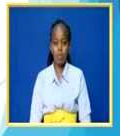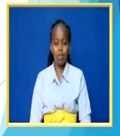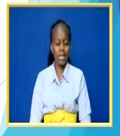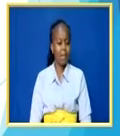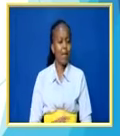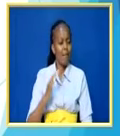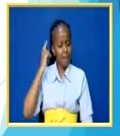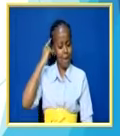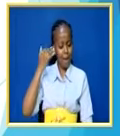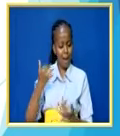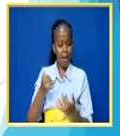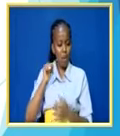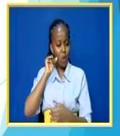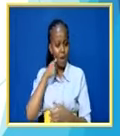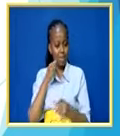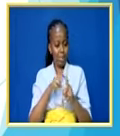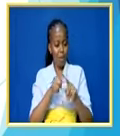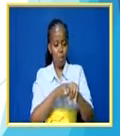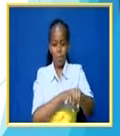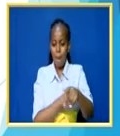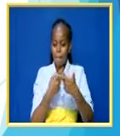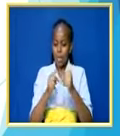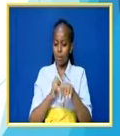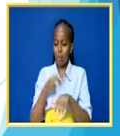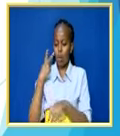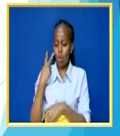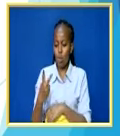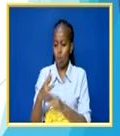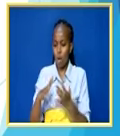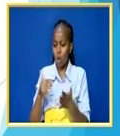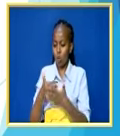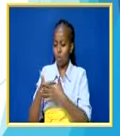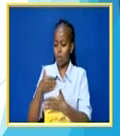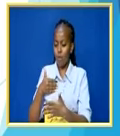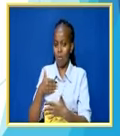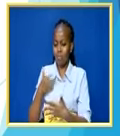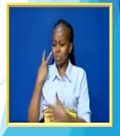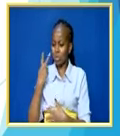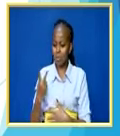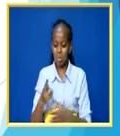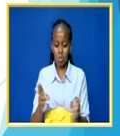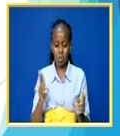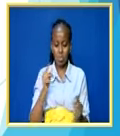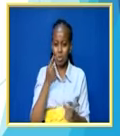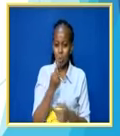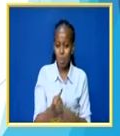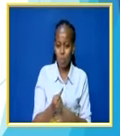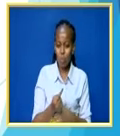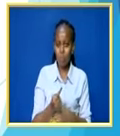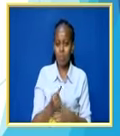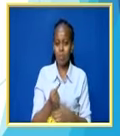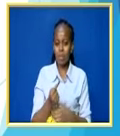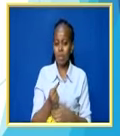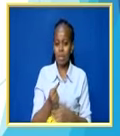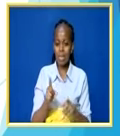hair is nice and long. Yes. But when you look at it the way it was before, mm-hmm. it looked shorter. It looks shorter. Because look at it.